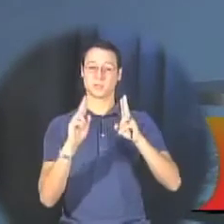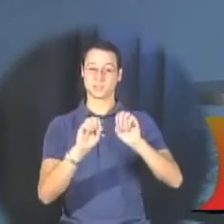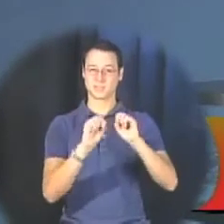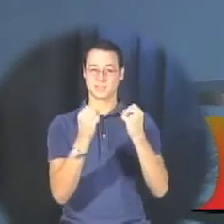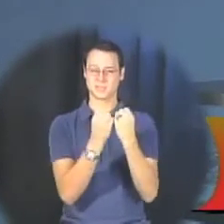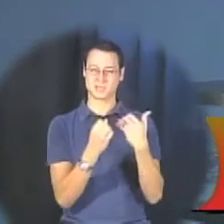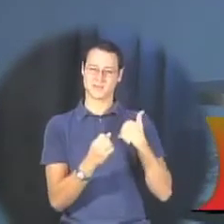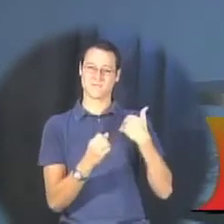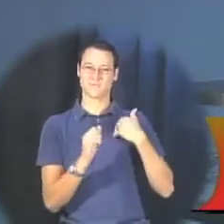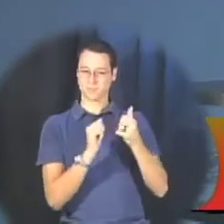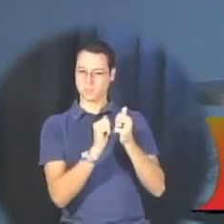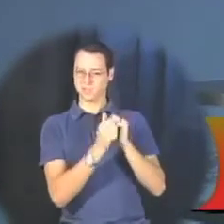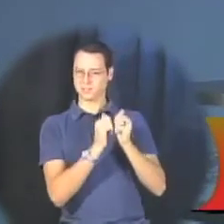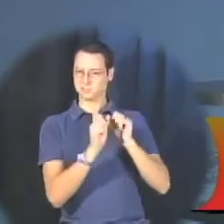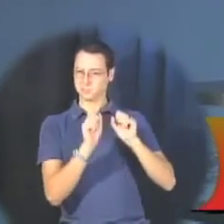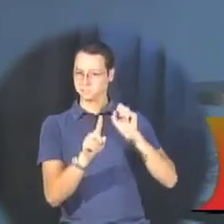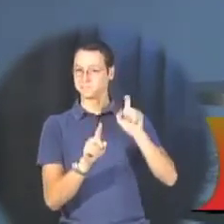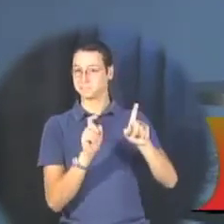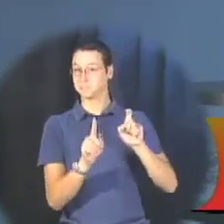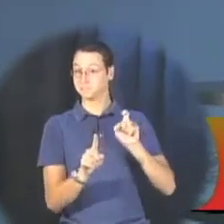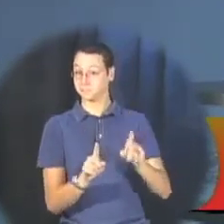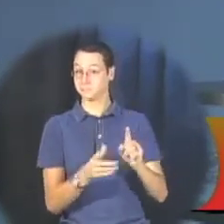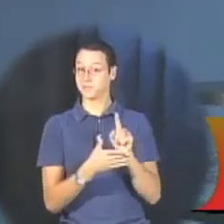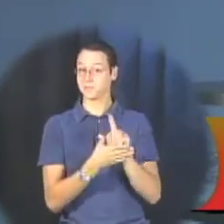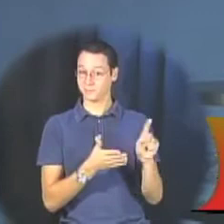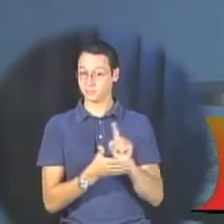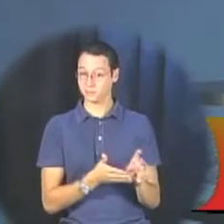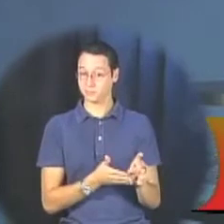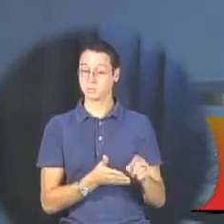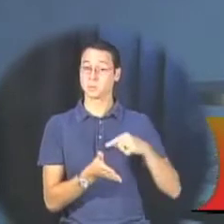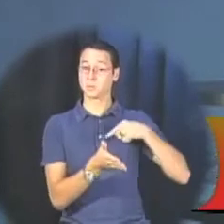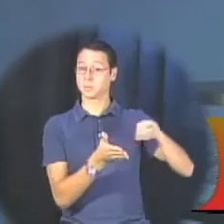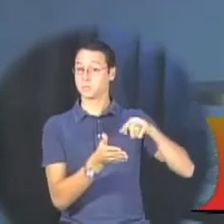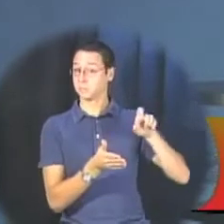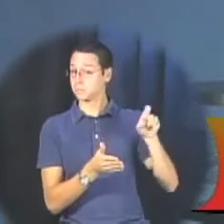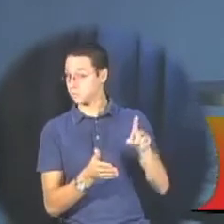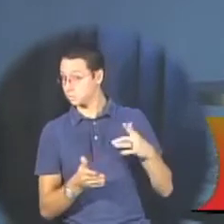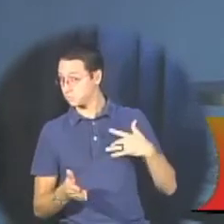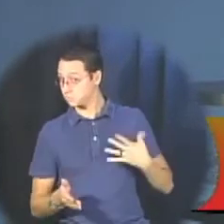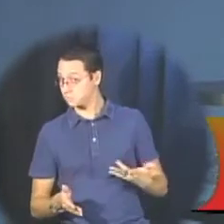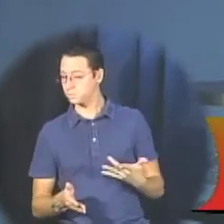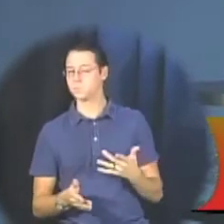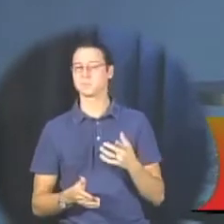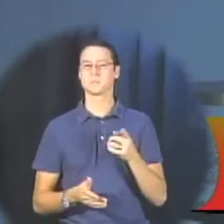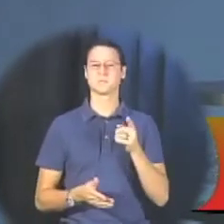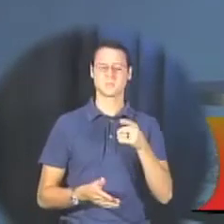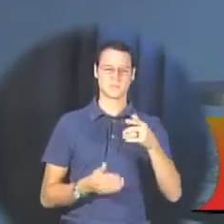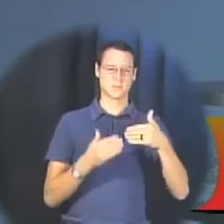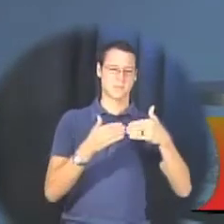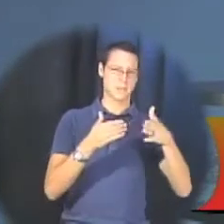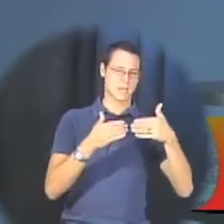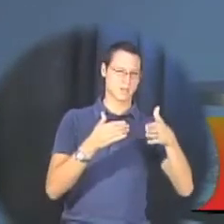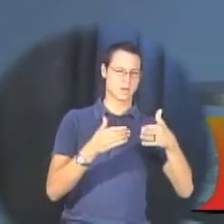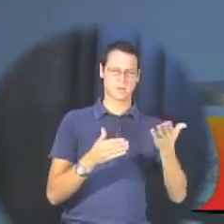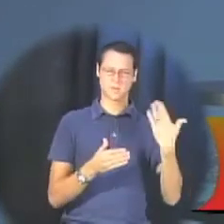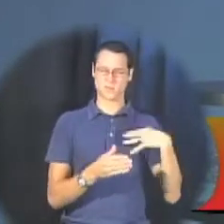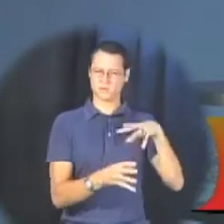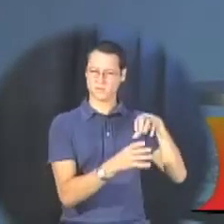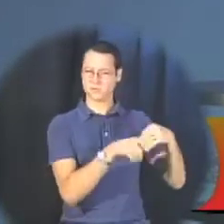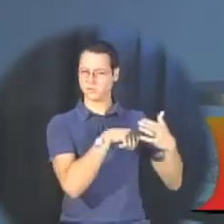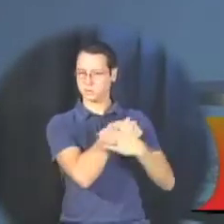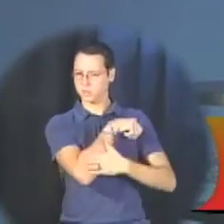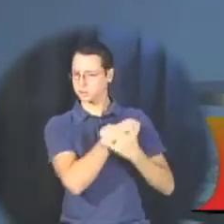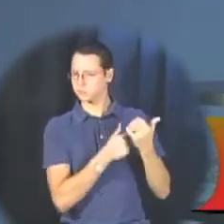about Hispanic cultures each week. This week's question is, what country was Panama formerly a part of? If you